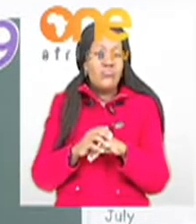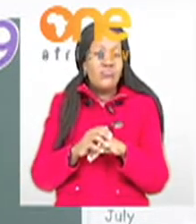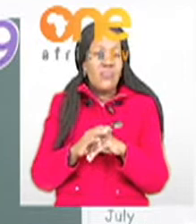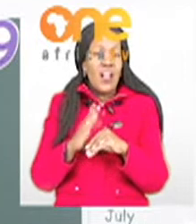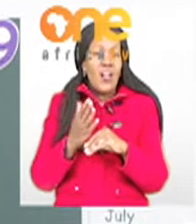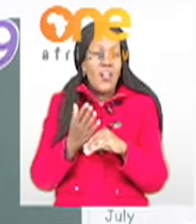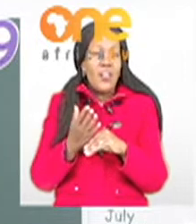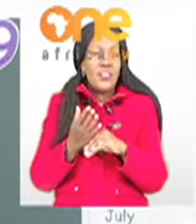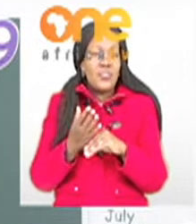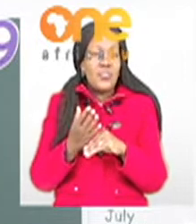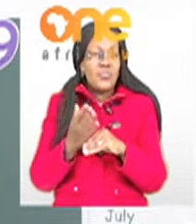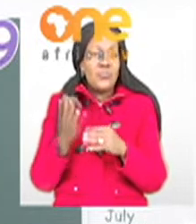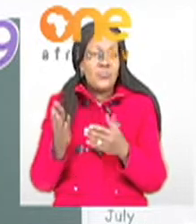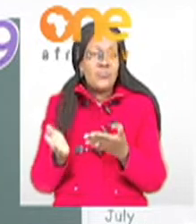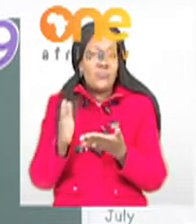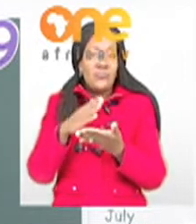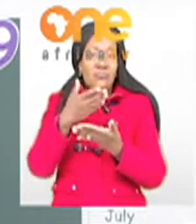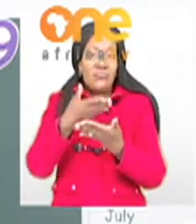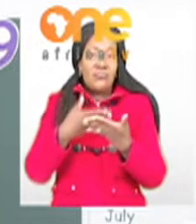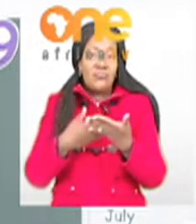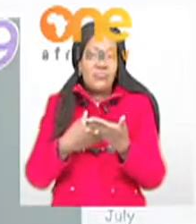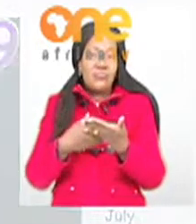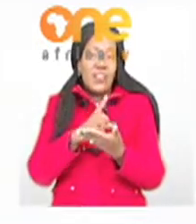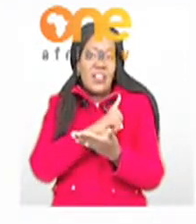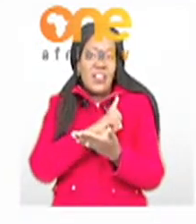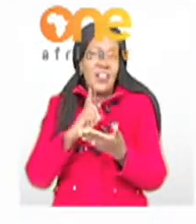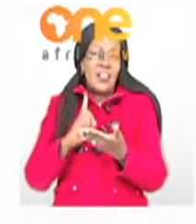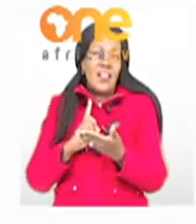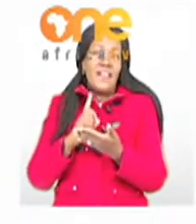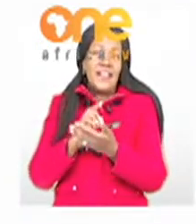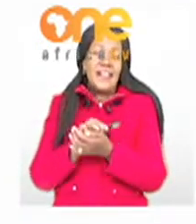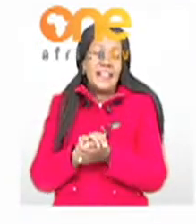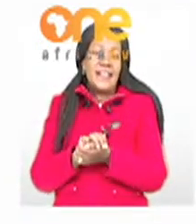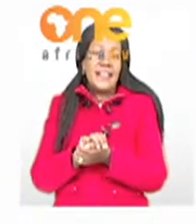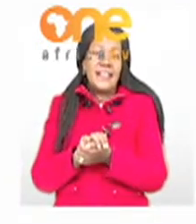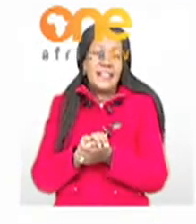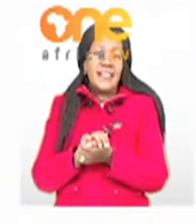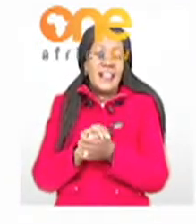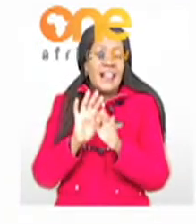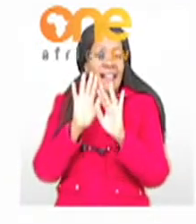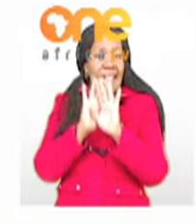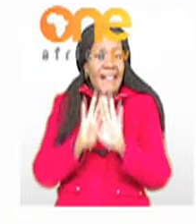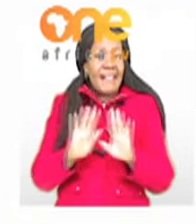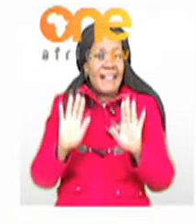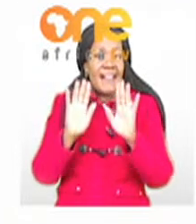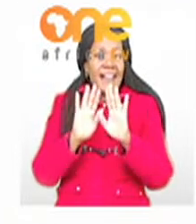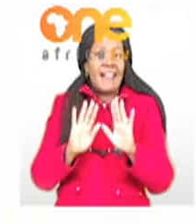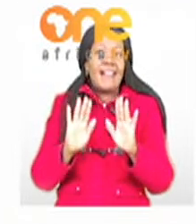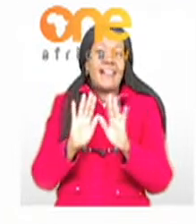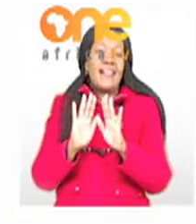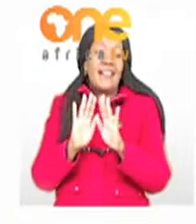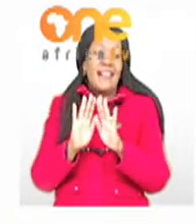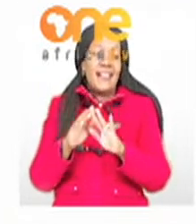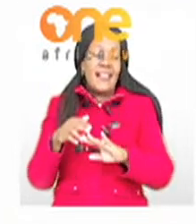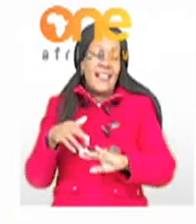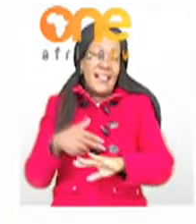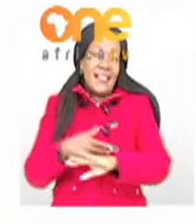you to turn back to page 11 and color in the sheep.